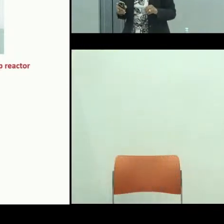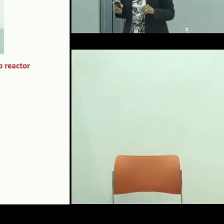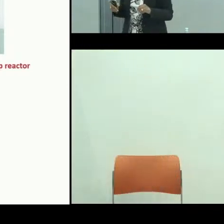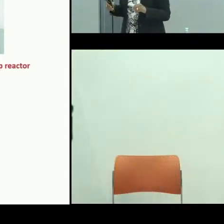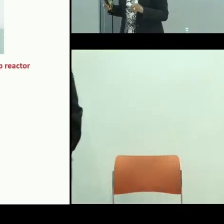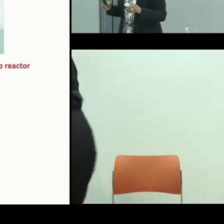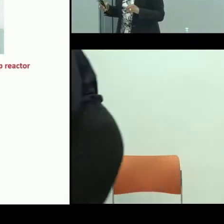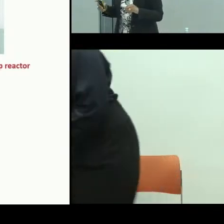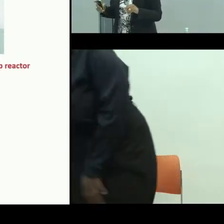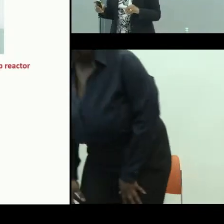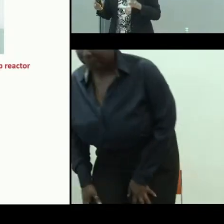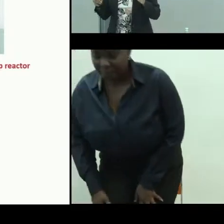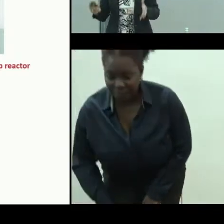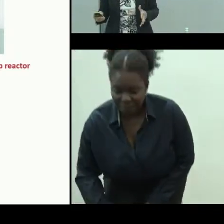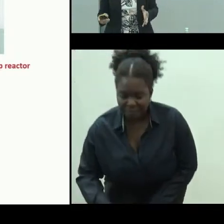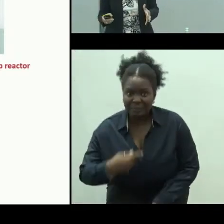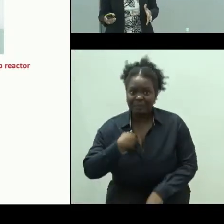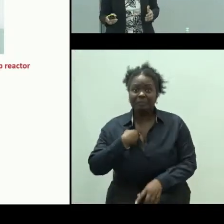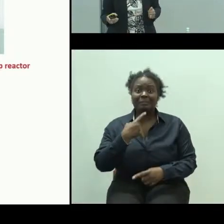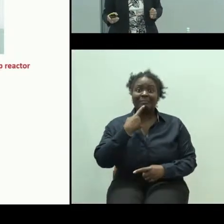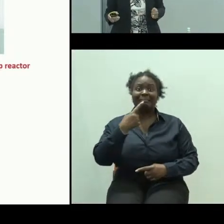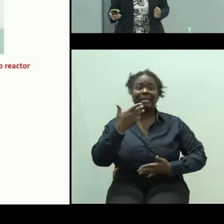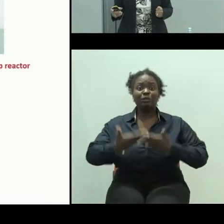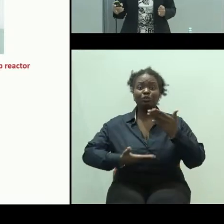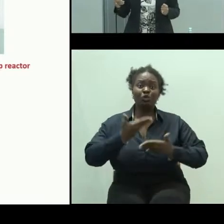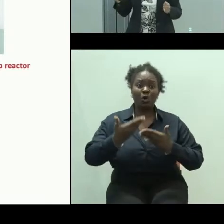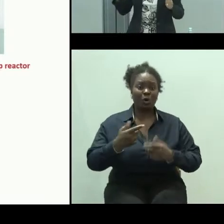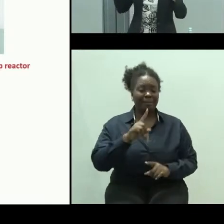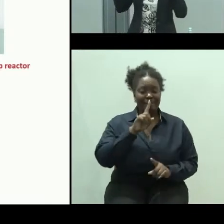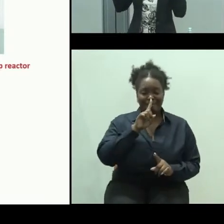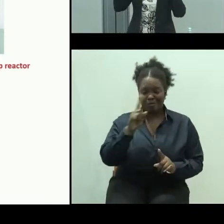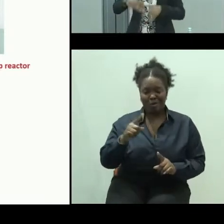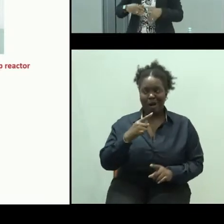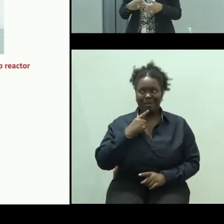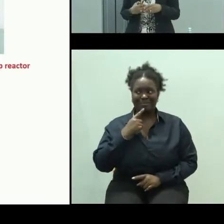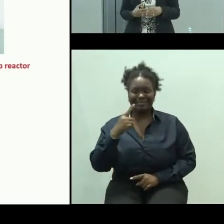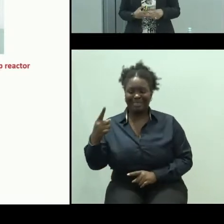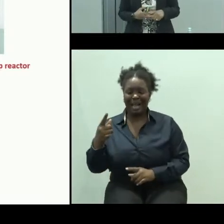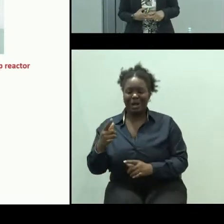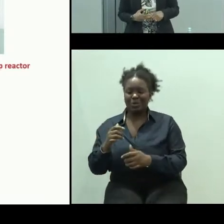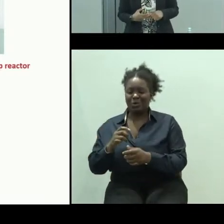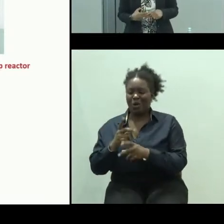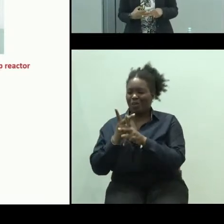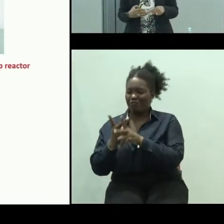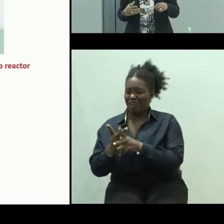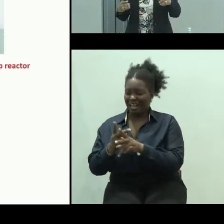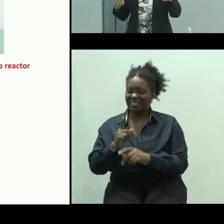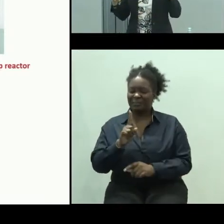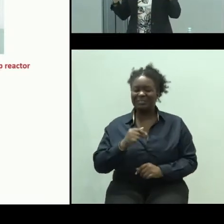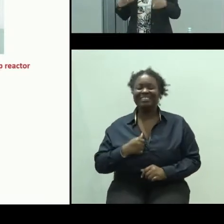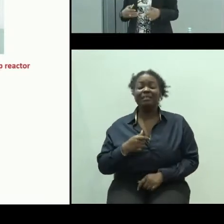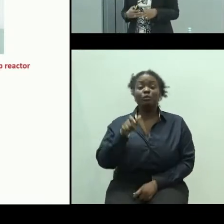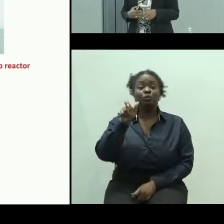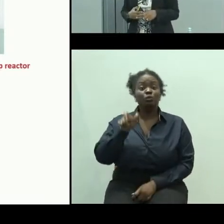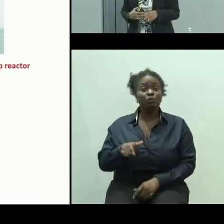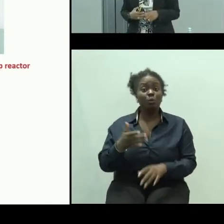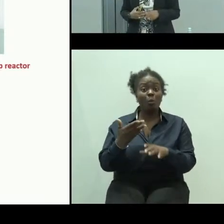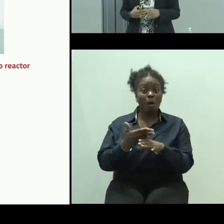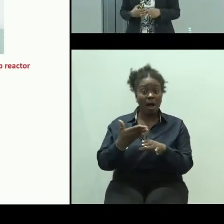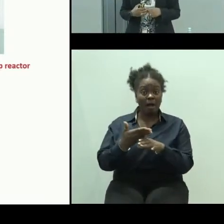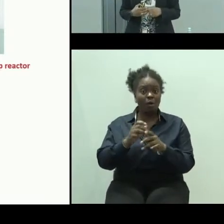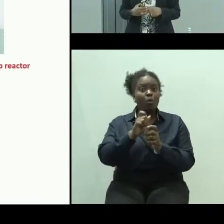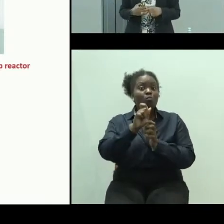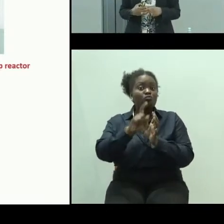Okay. So at this point, the student who was working on this project came to me